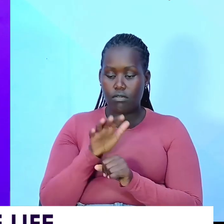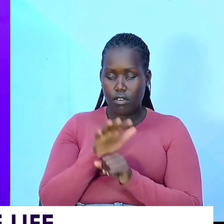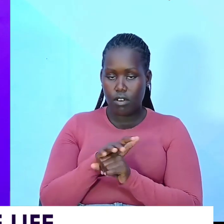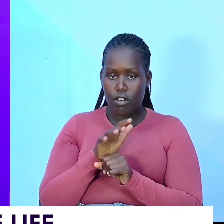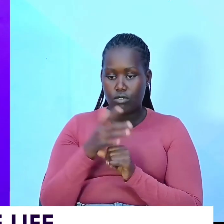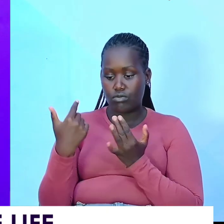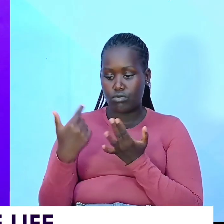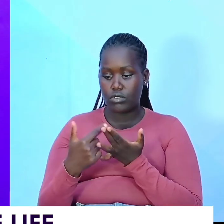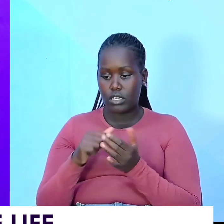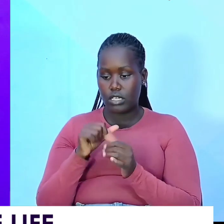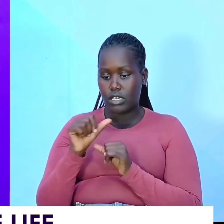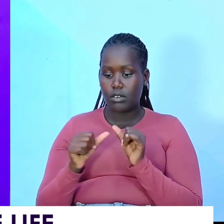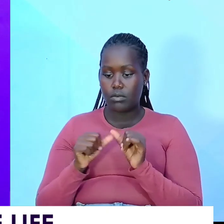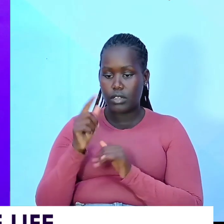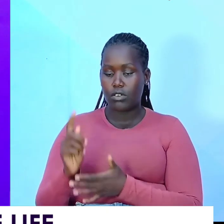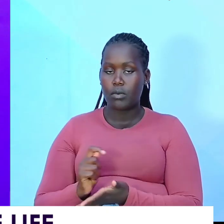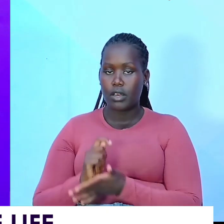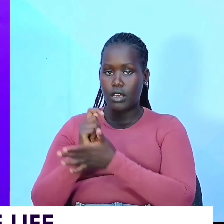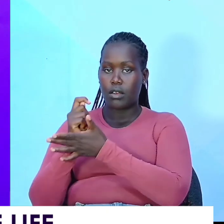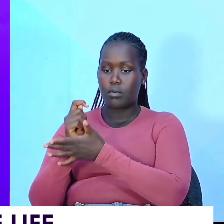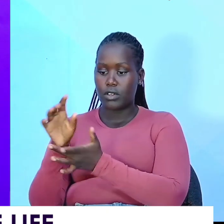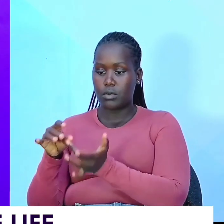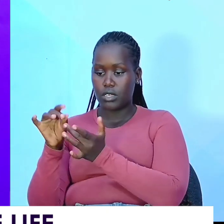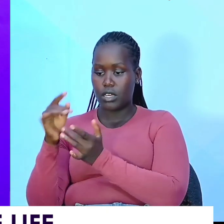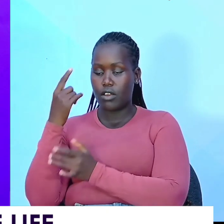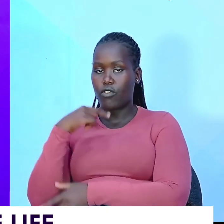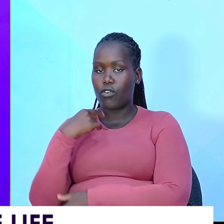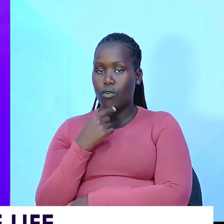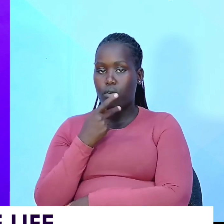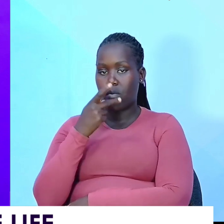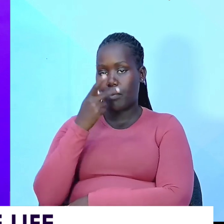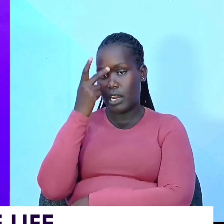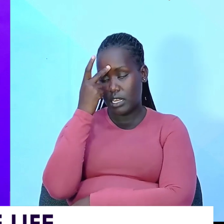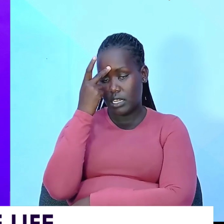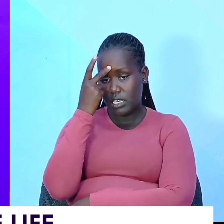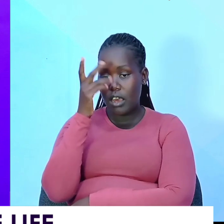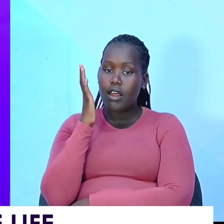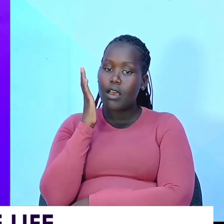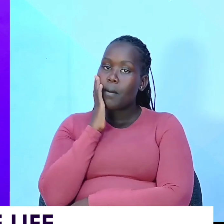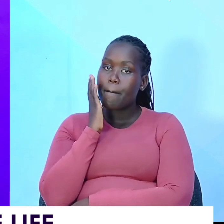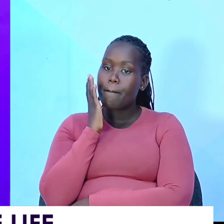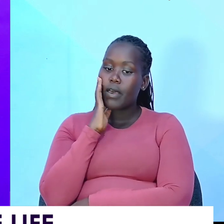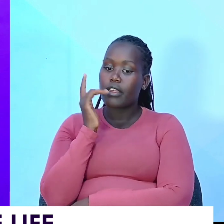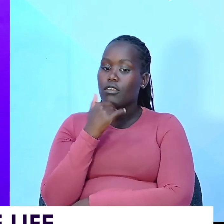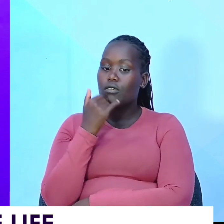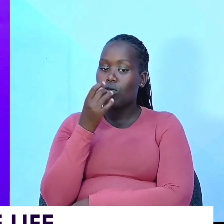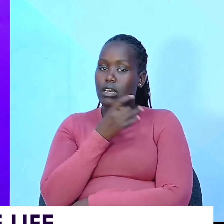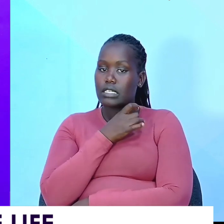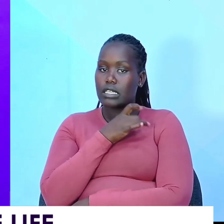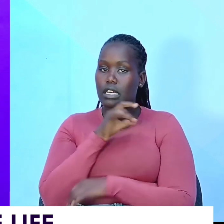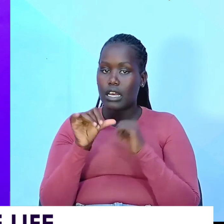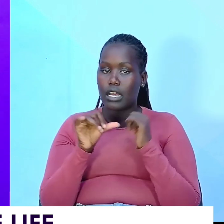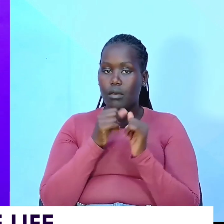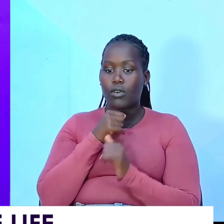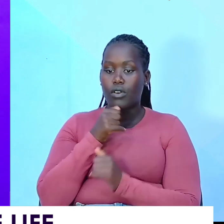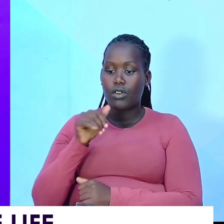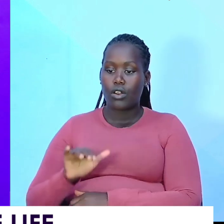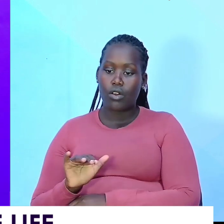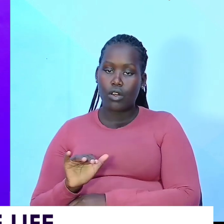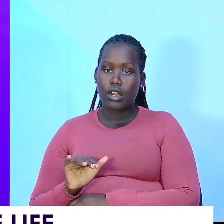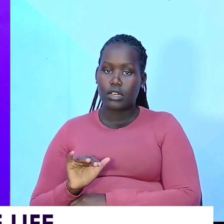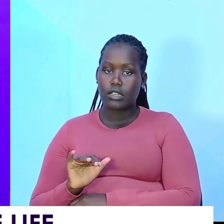This will be therapeutic, especially for parents. Yeah, especially mothers who are so scared about their daughters, and fathers